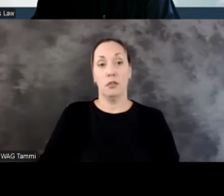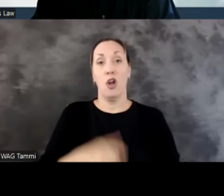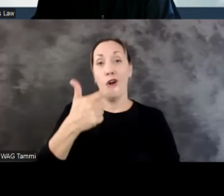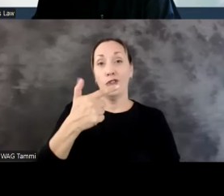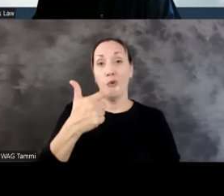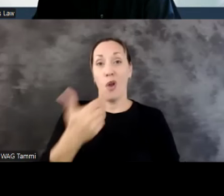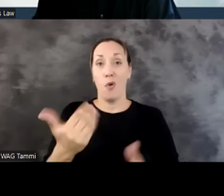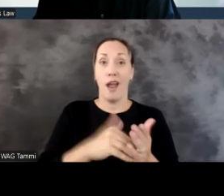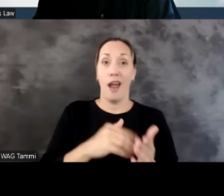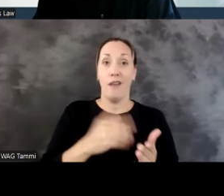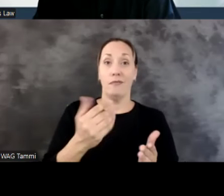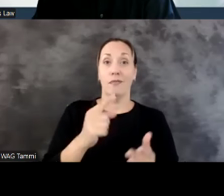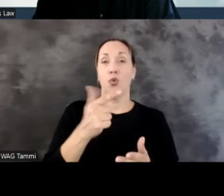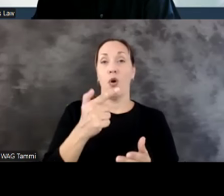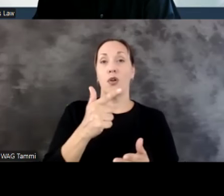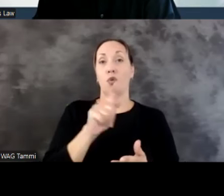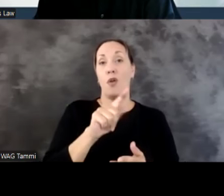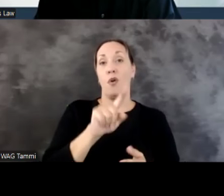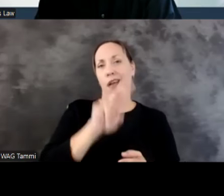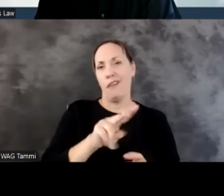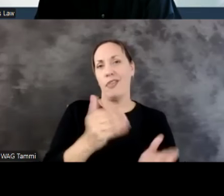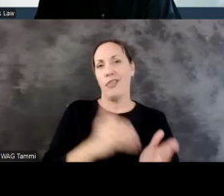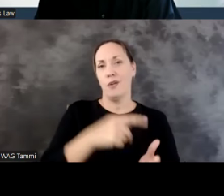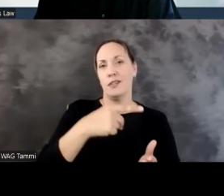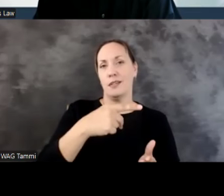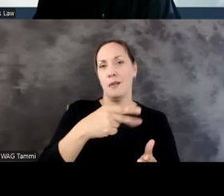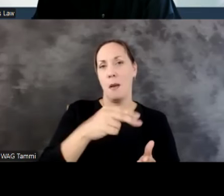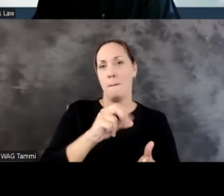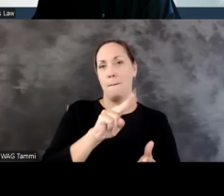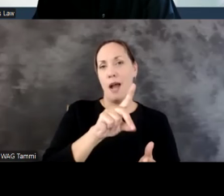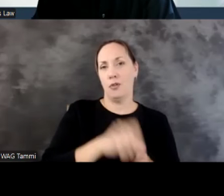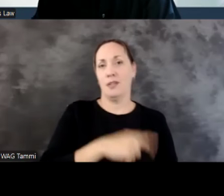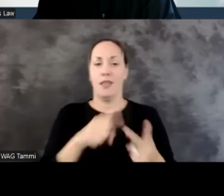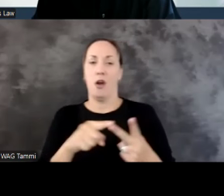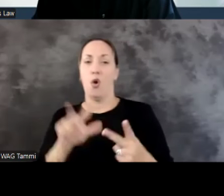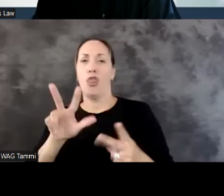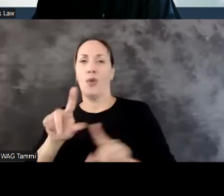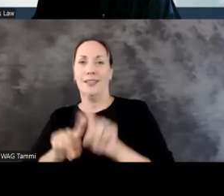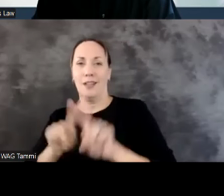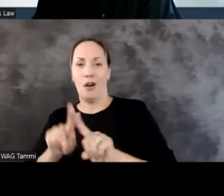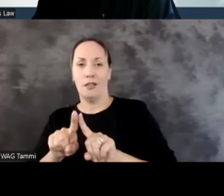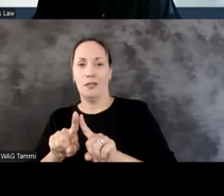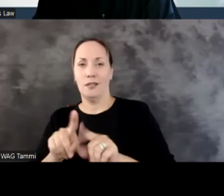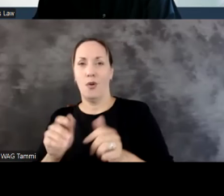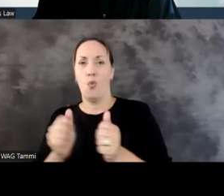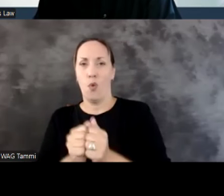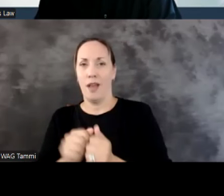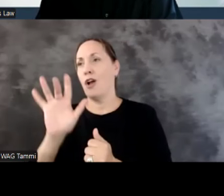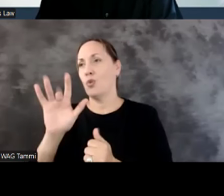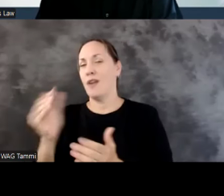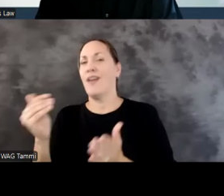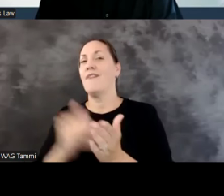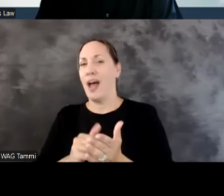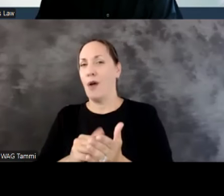21,500 pounds, and the other one is rated 3 stars and 25,000 pounds. So one